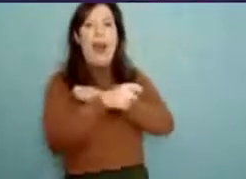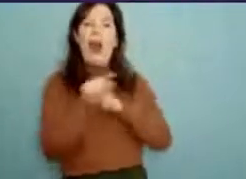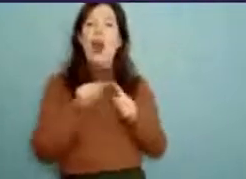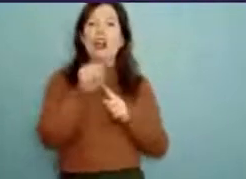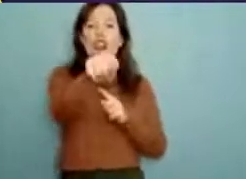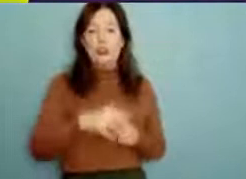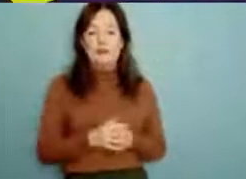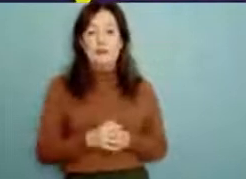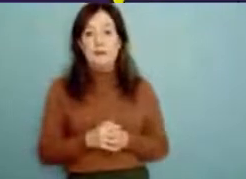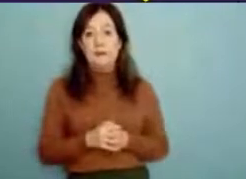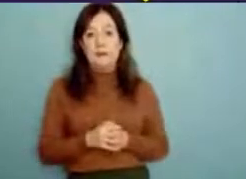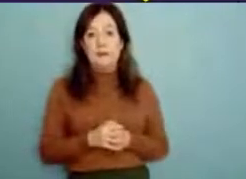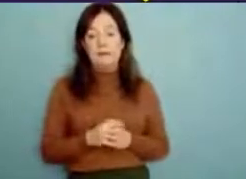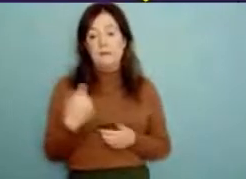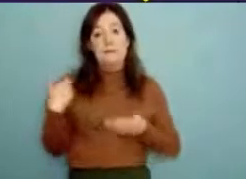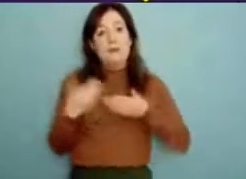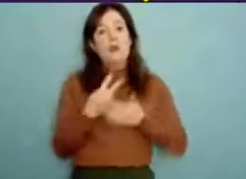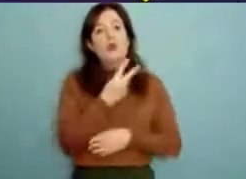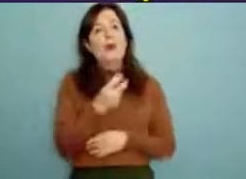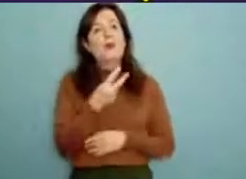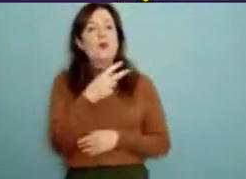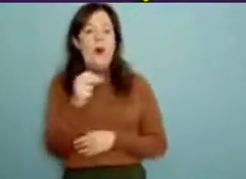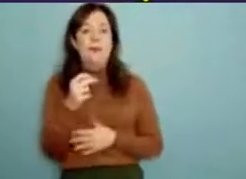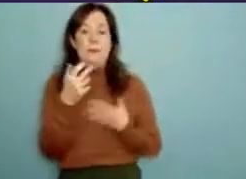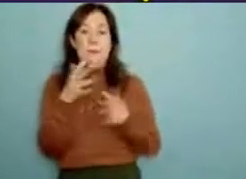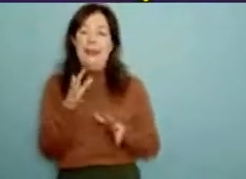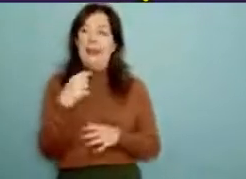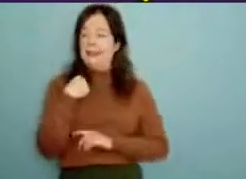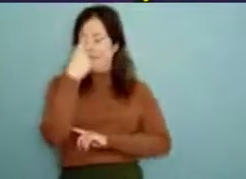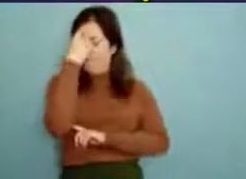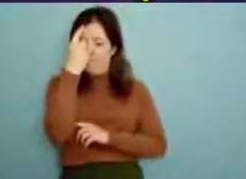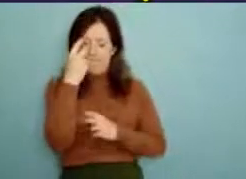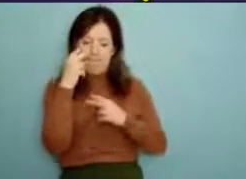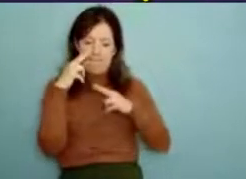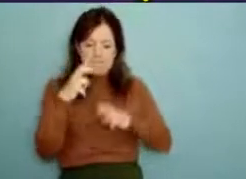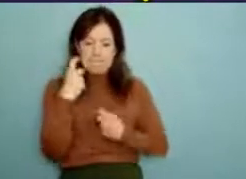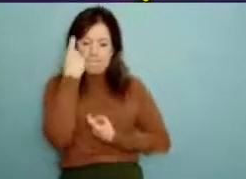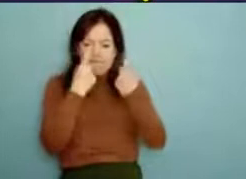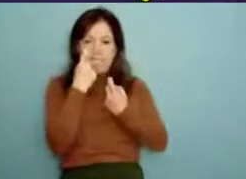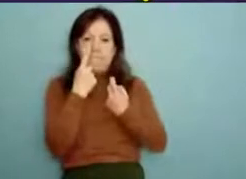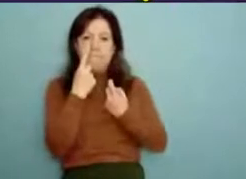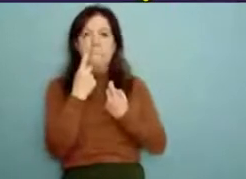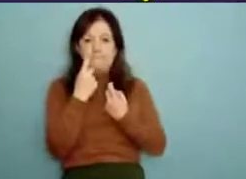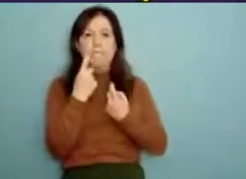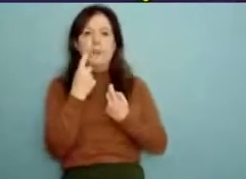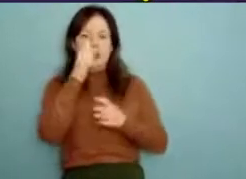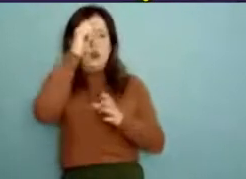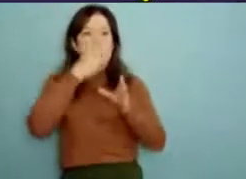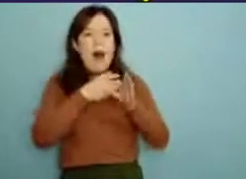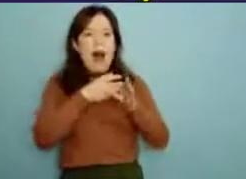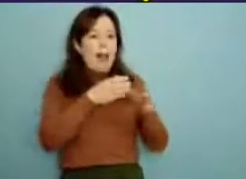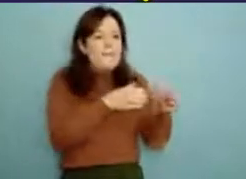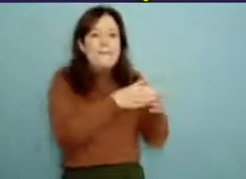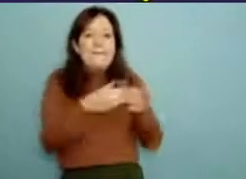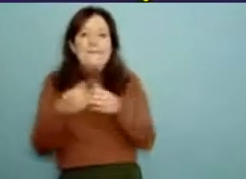In 2020, we went on a journey to co-create a more impactful and unified future for the 12 psychological professions so that